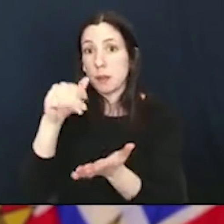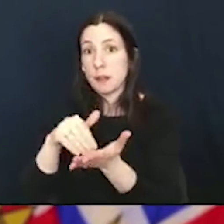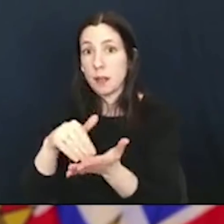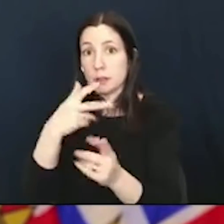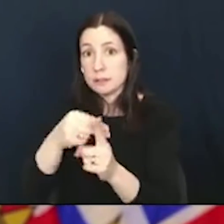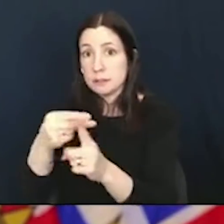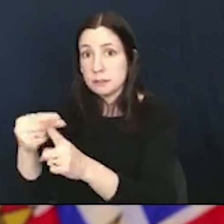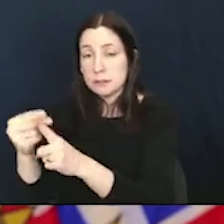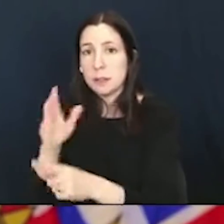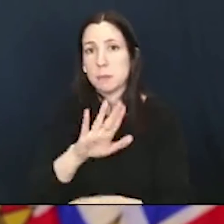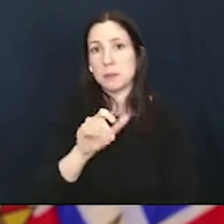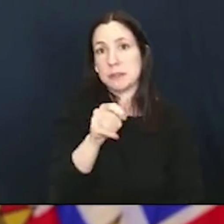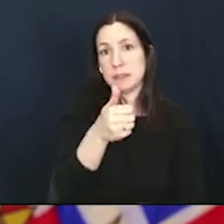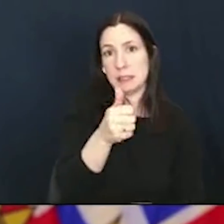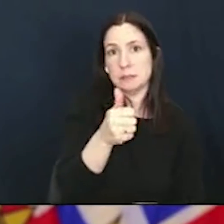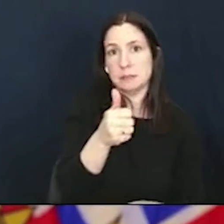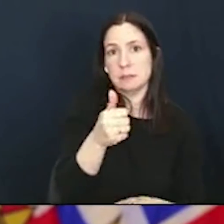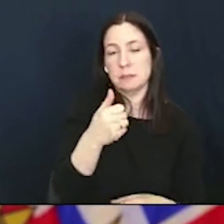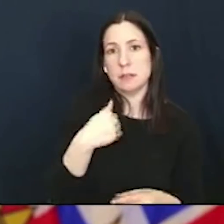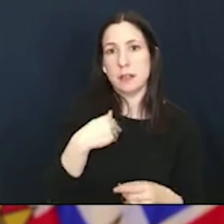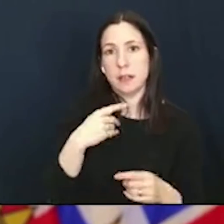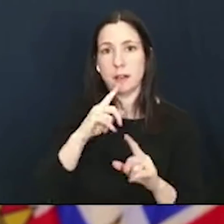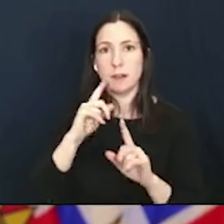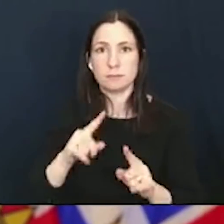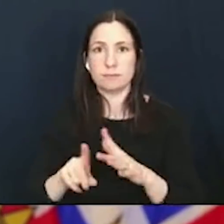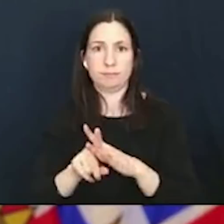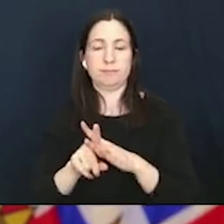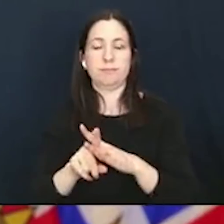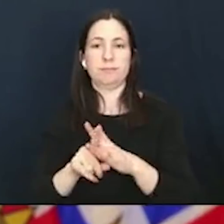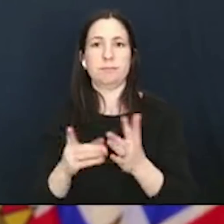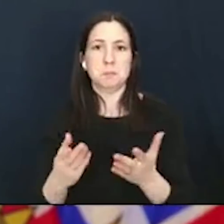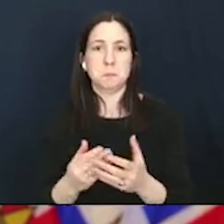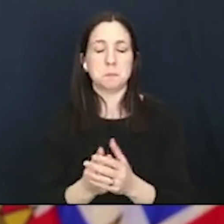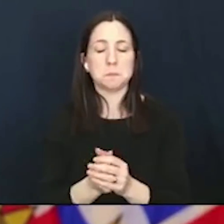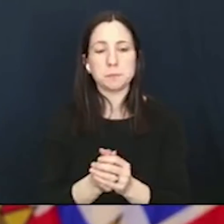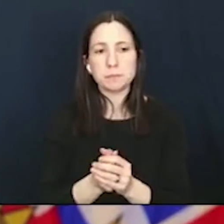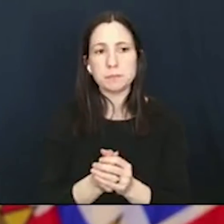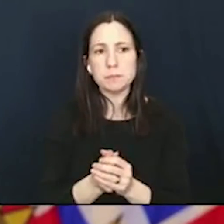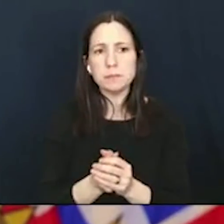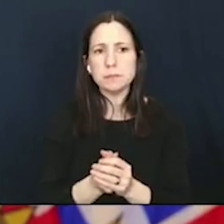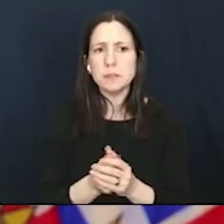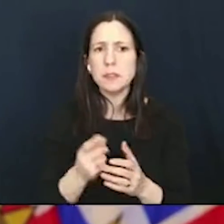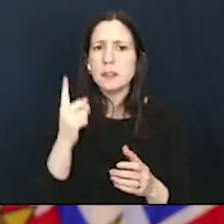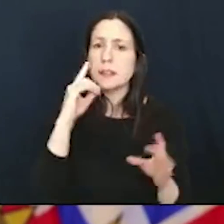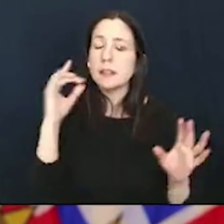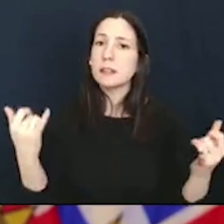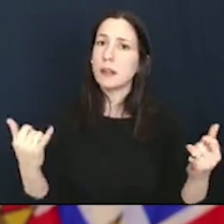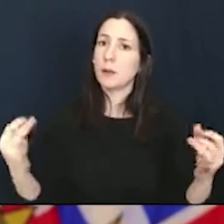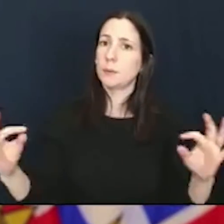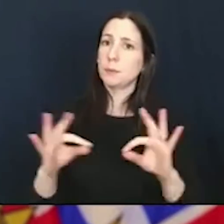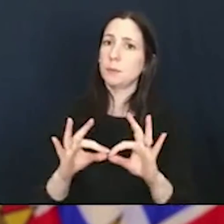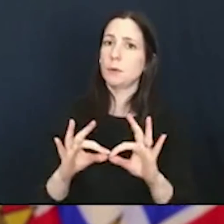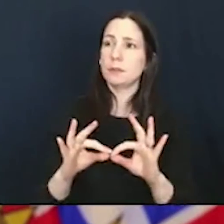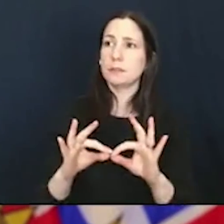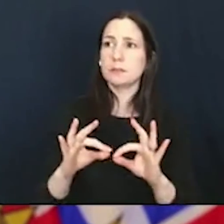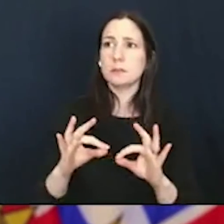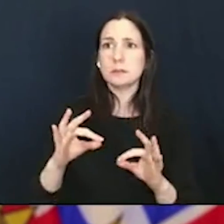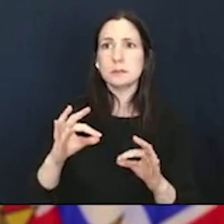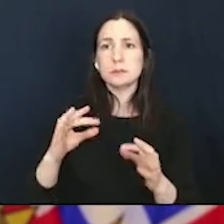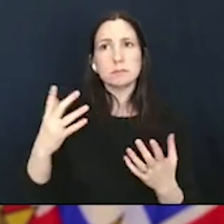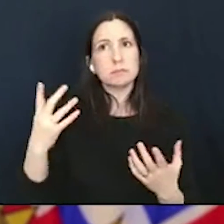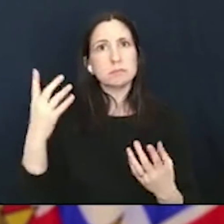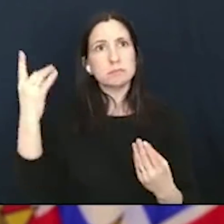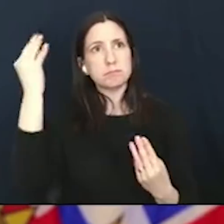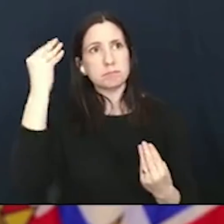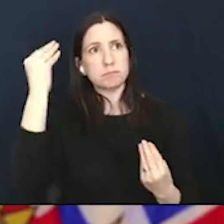I think it is a moment to reflect as we are starting to receive increased